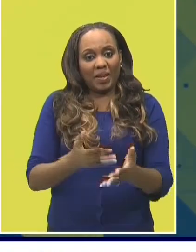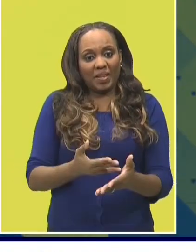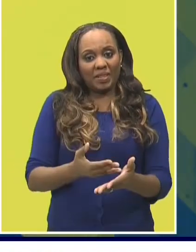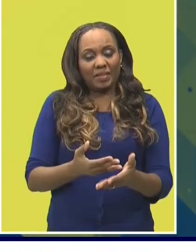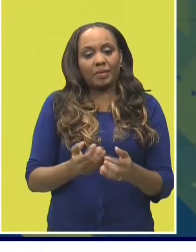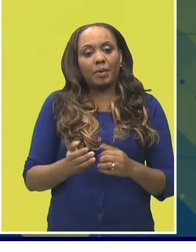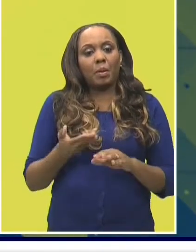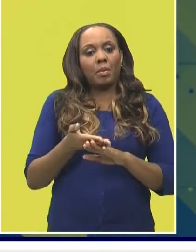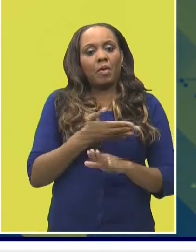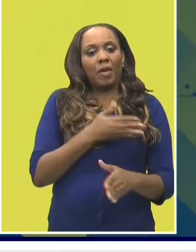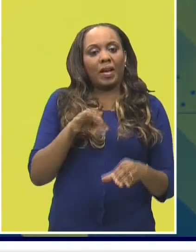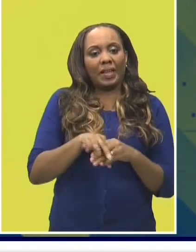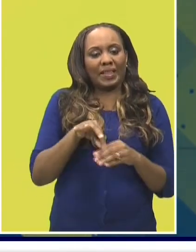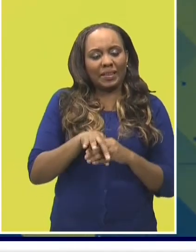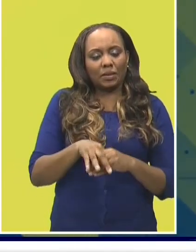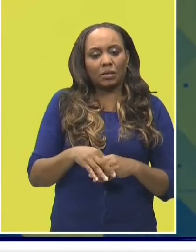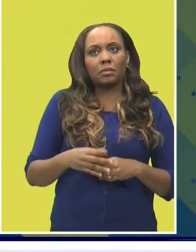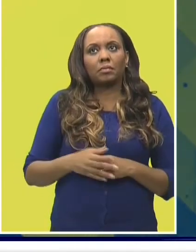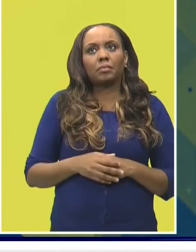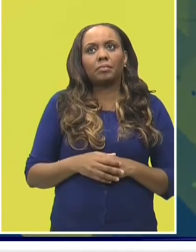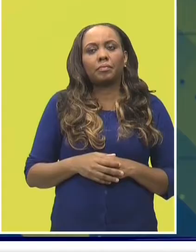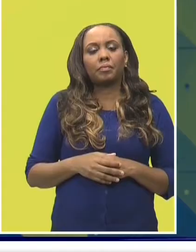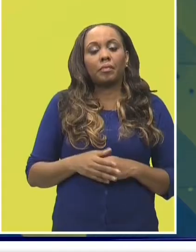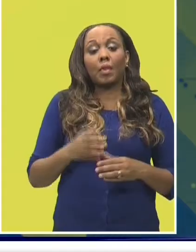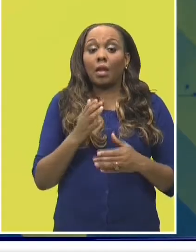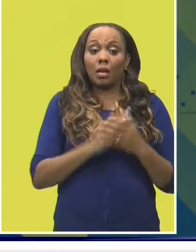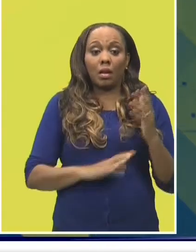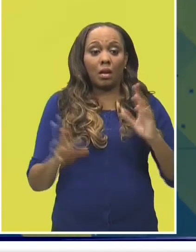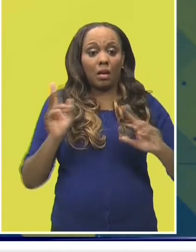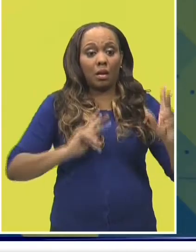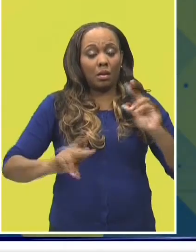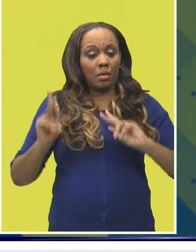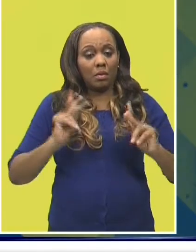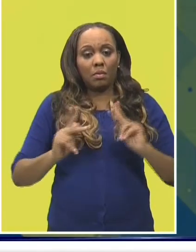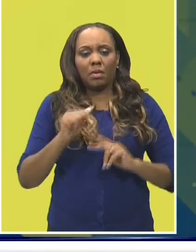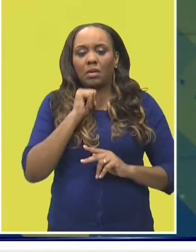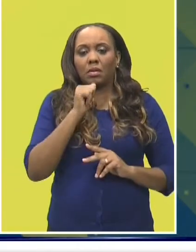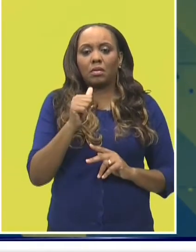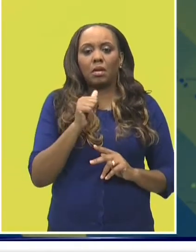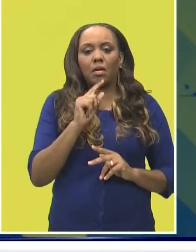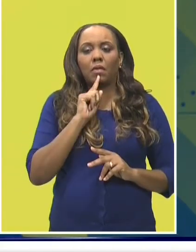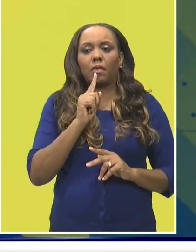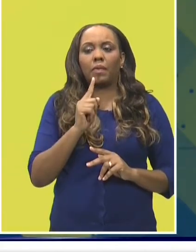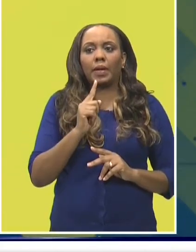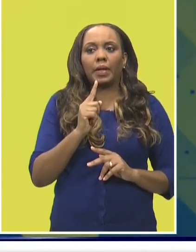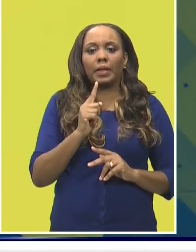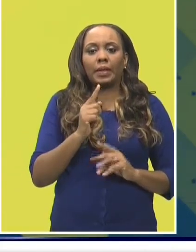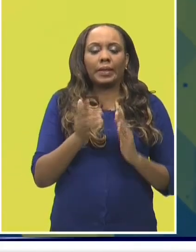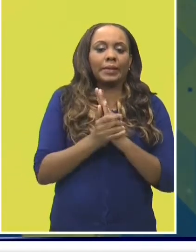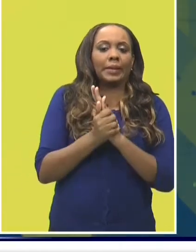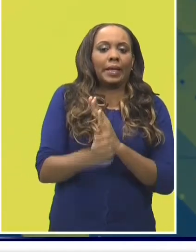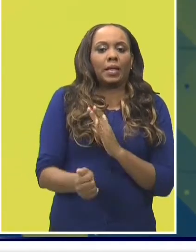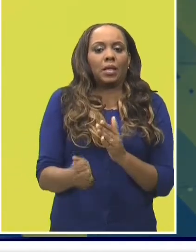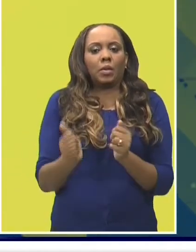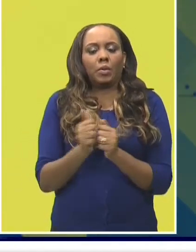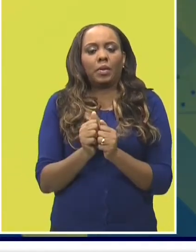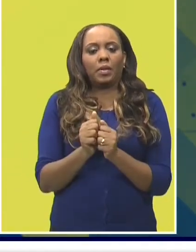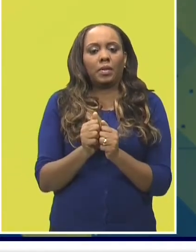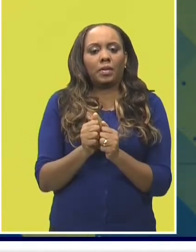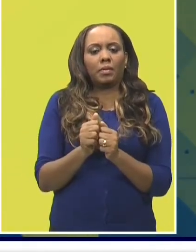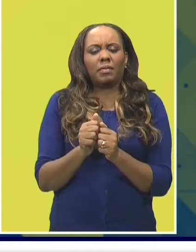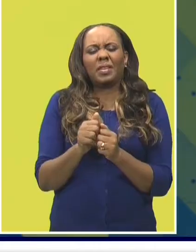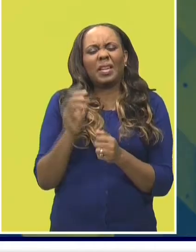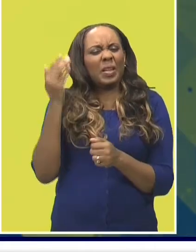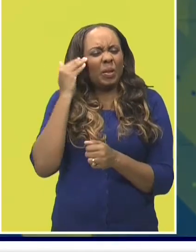have the academic that we seem to be, because it tells me here to some extent that